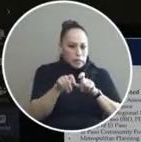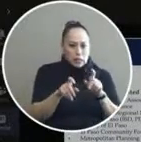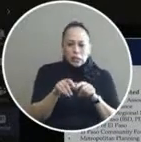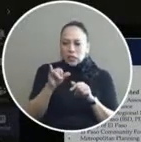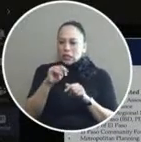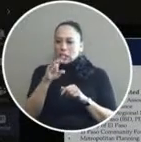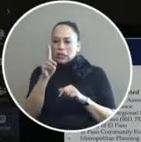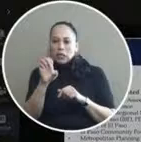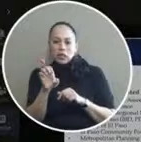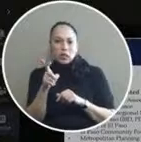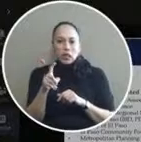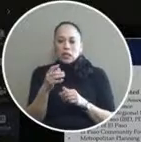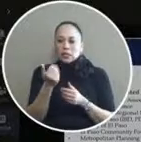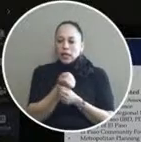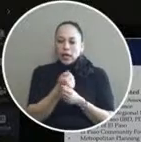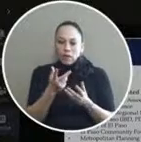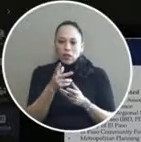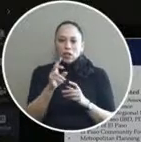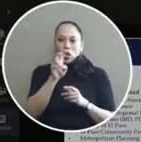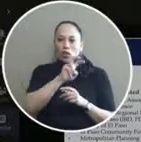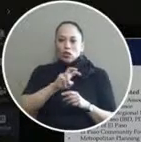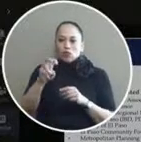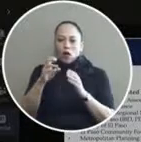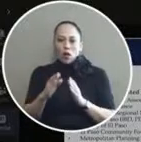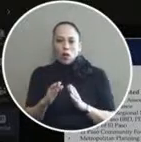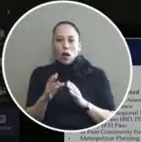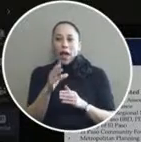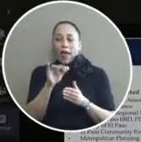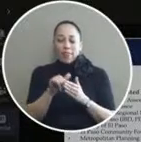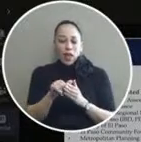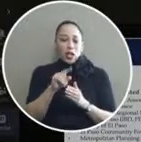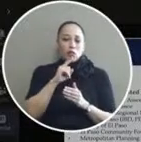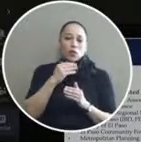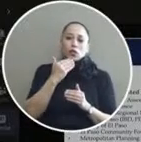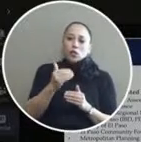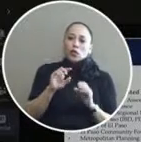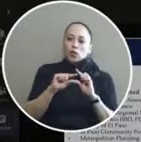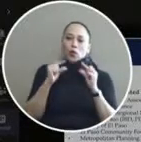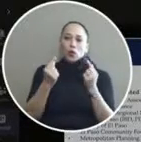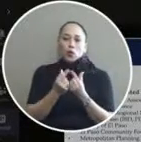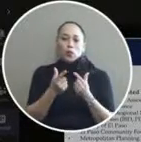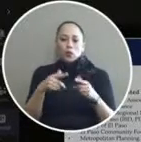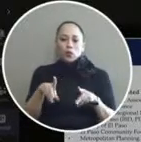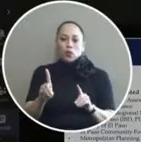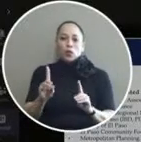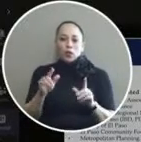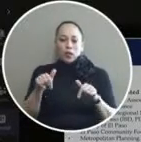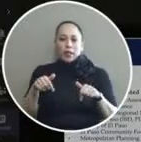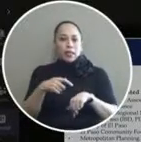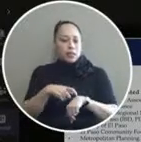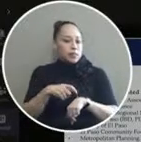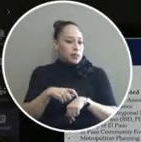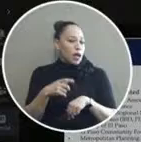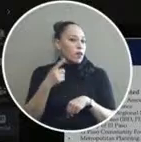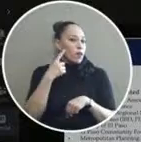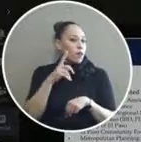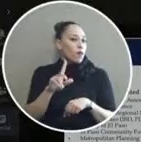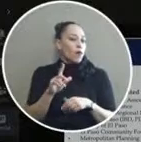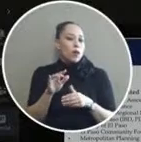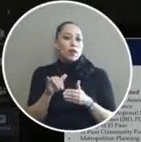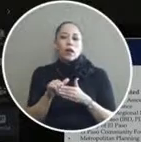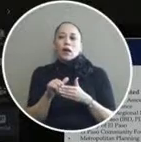Index, Maquilora, what are they seeing, transportistas. So this has been a really good group to have during these times to be able to bounce ideas off